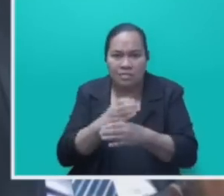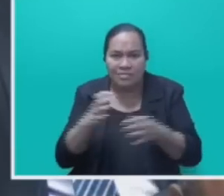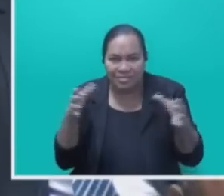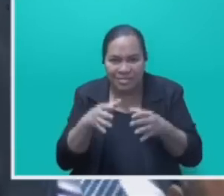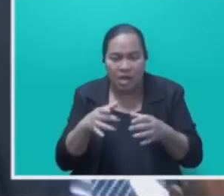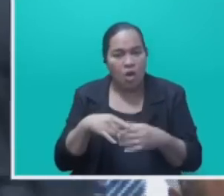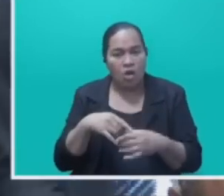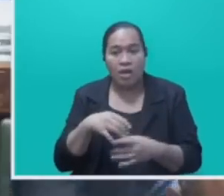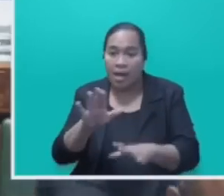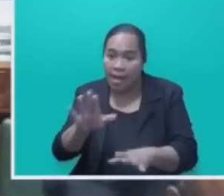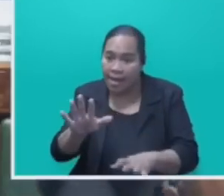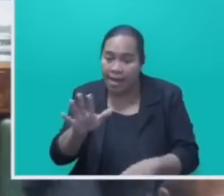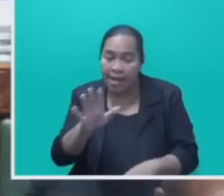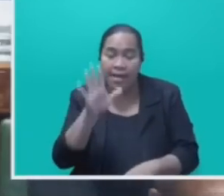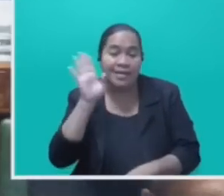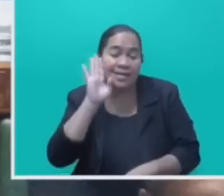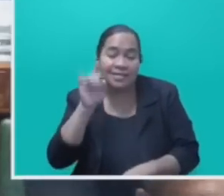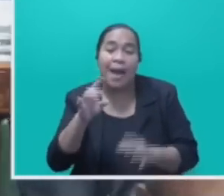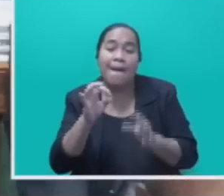Biman,